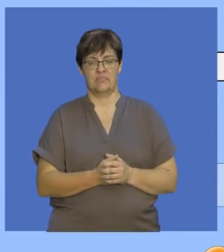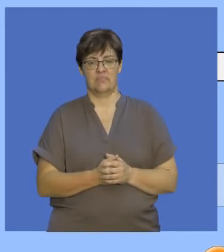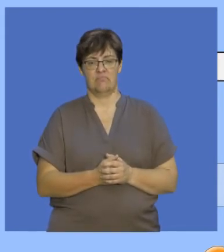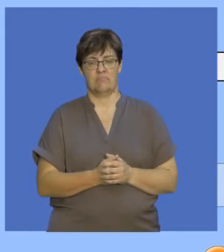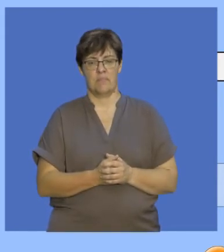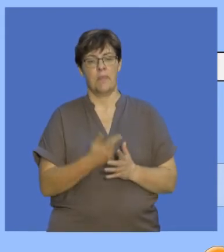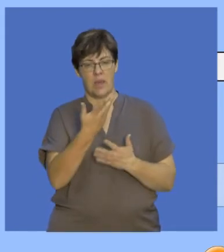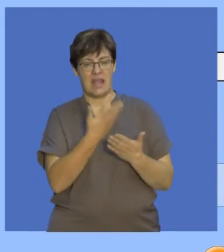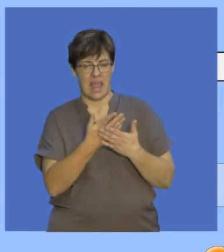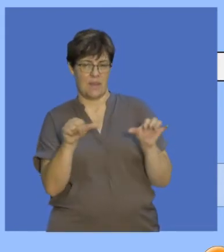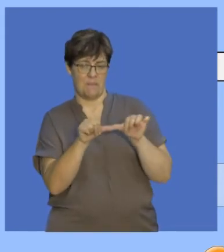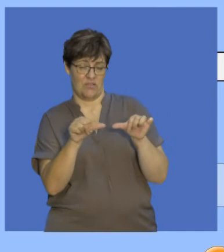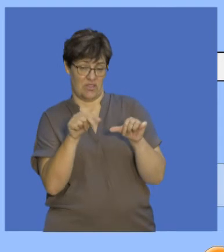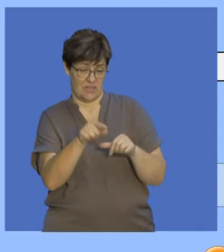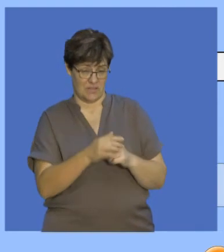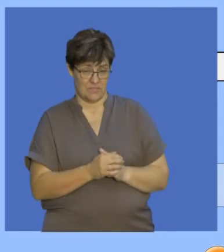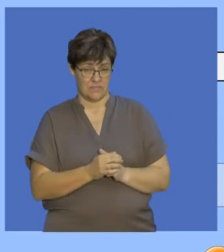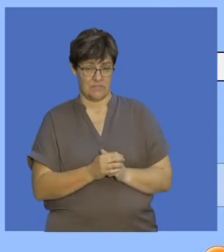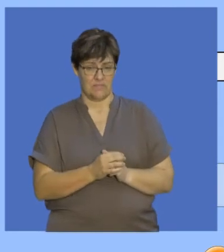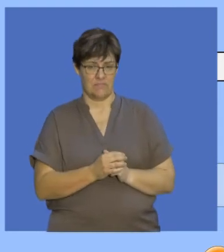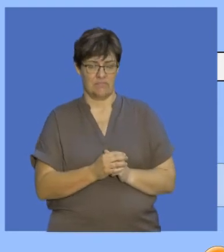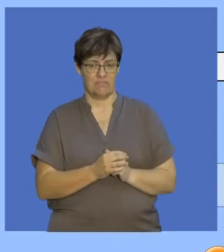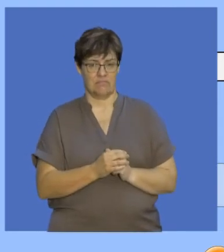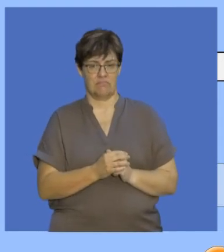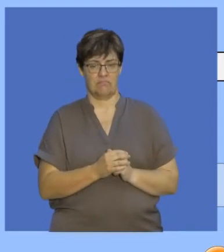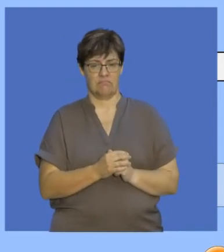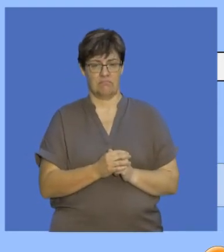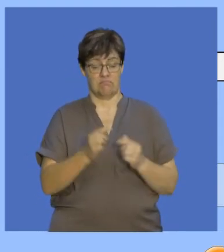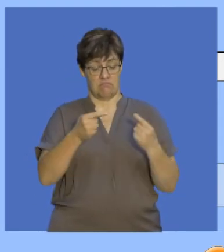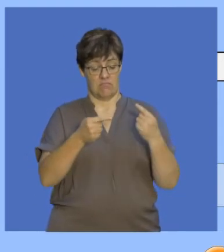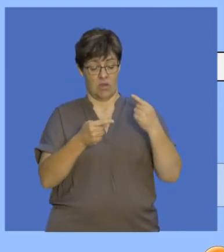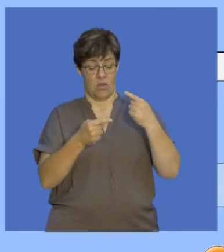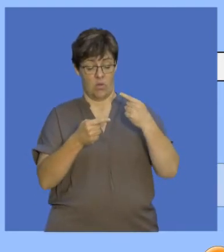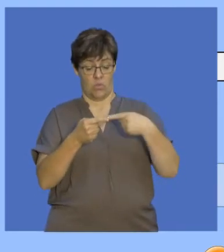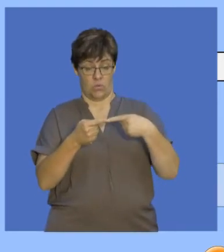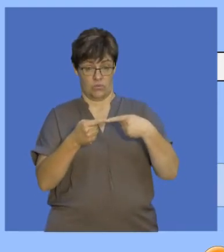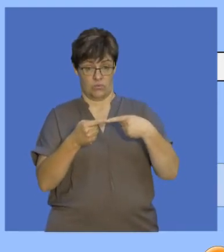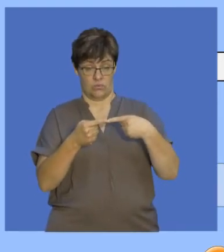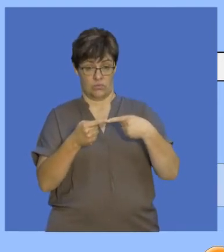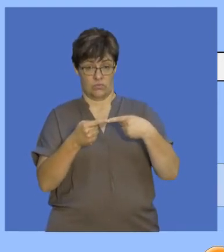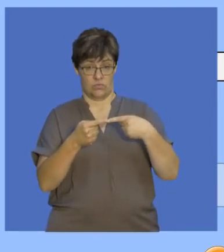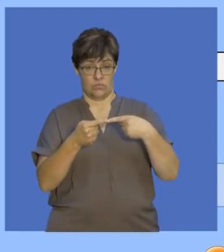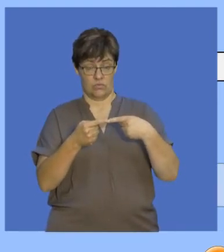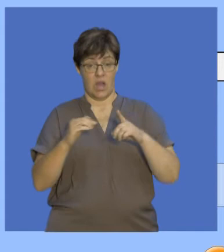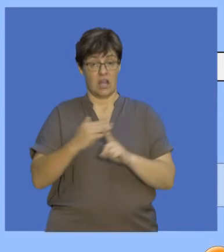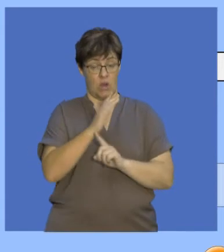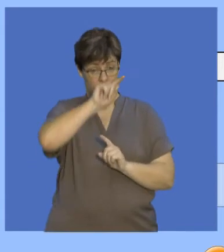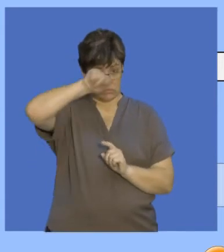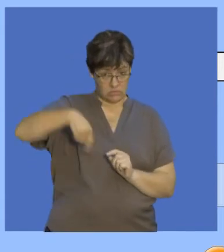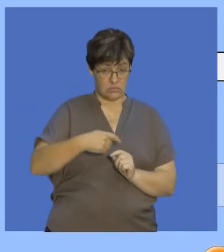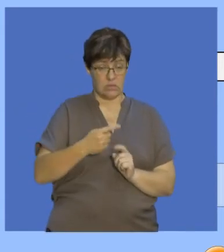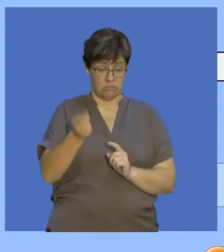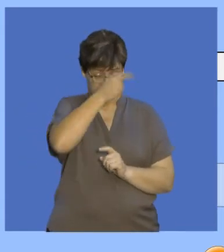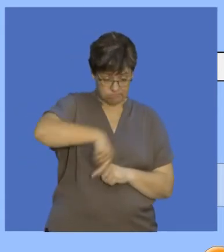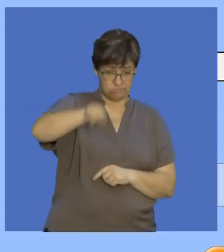to actually measure the current, okay? Now, if we close the switch, there will be current, okay? Or